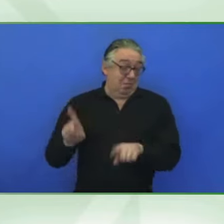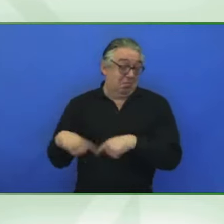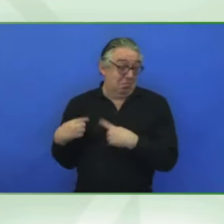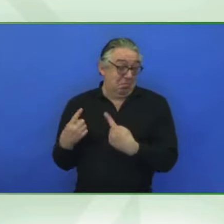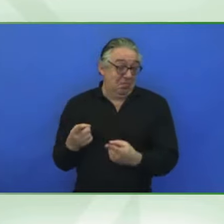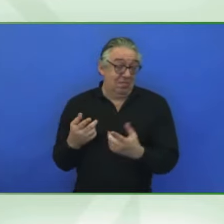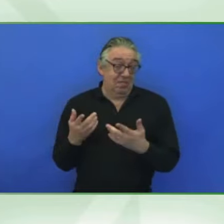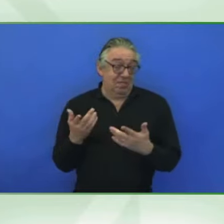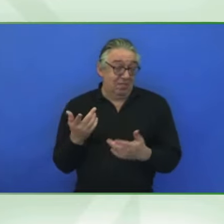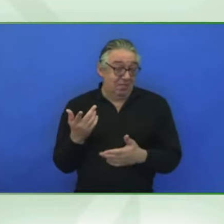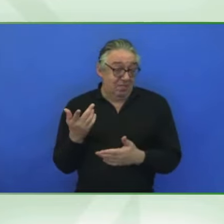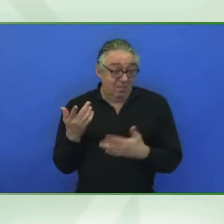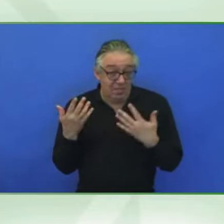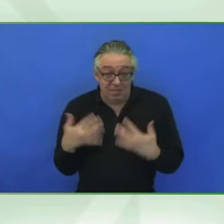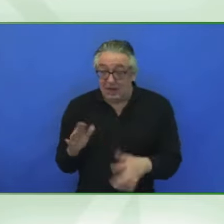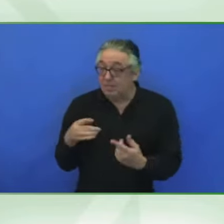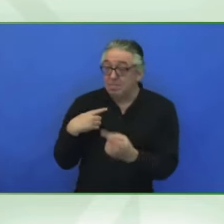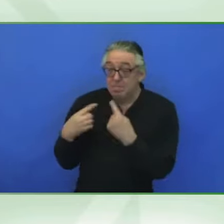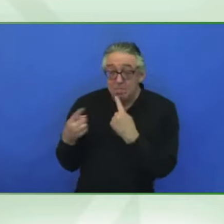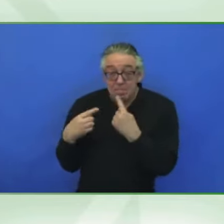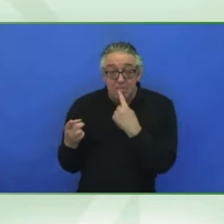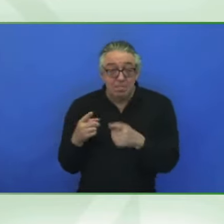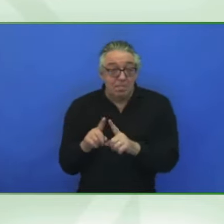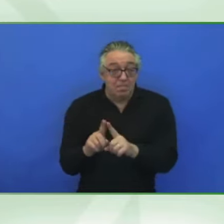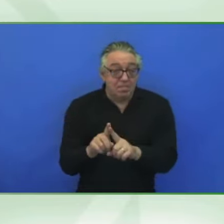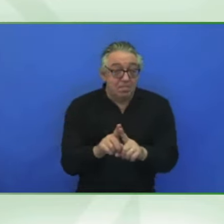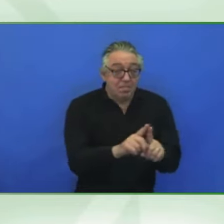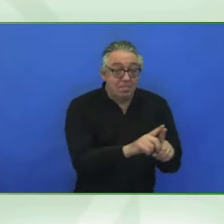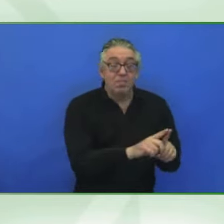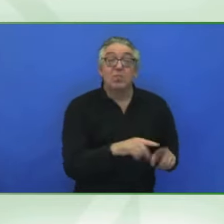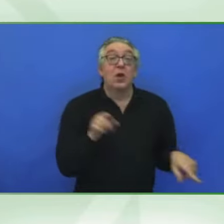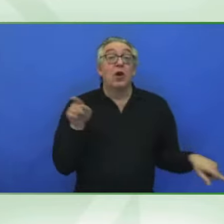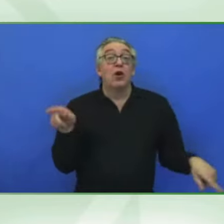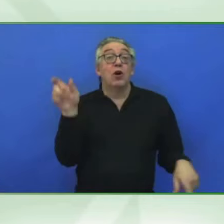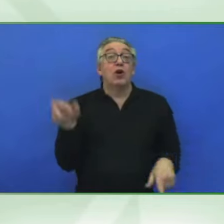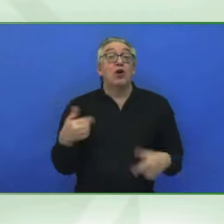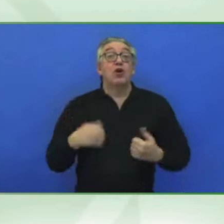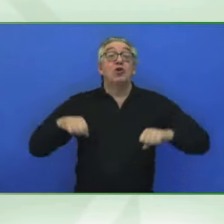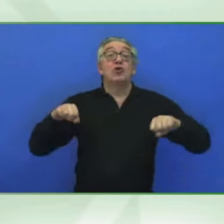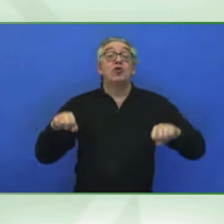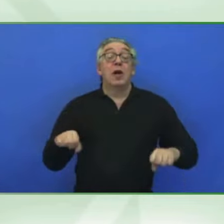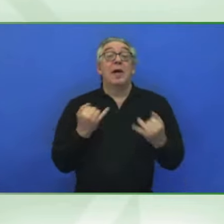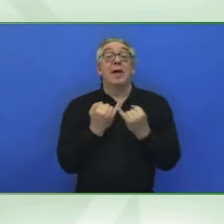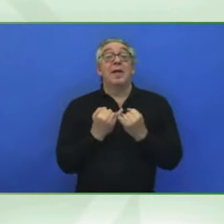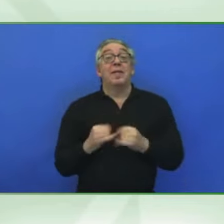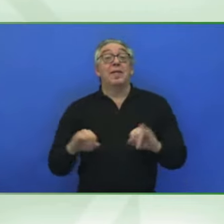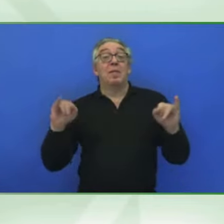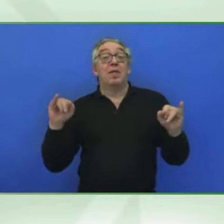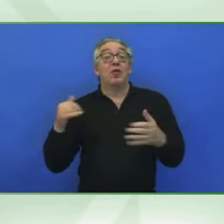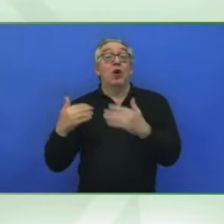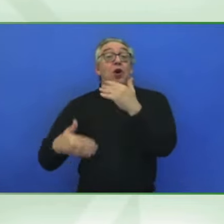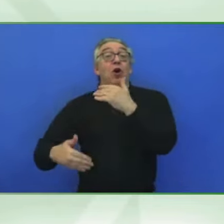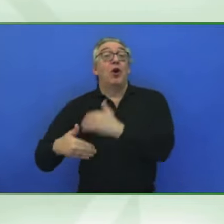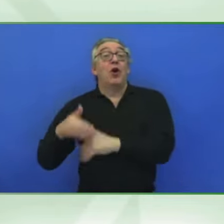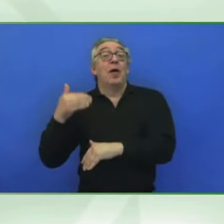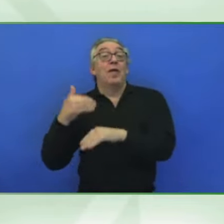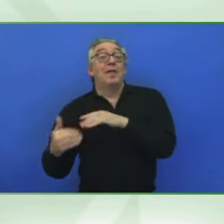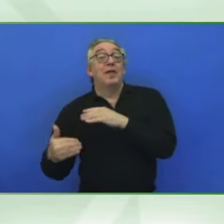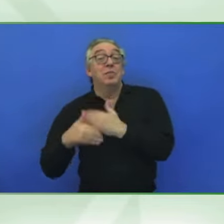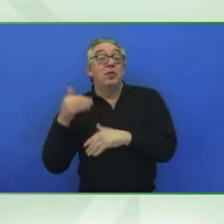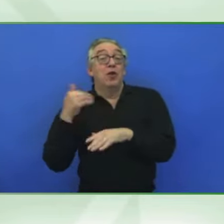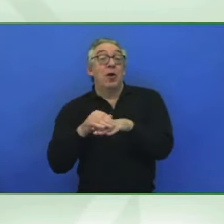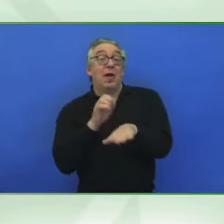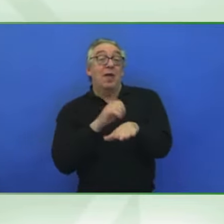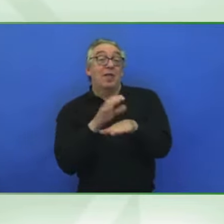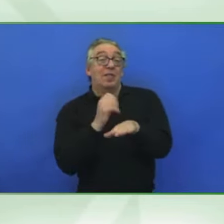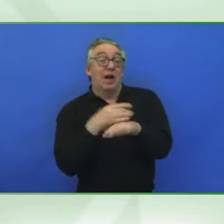Wootten. She's the chair of the Independent Disability Advisory Group at Transport for London. And so this, in effect, is the